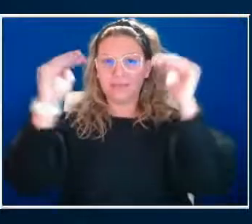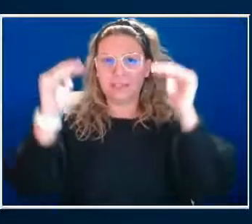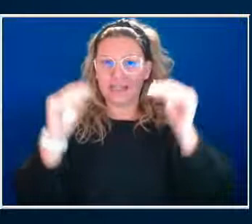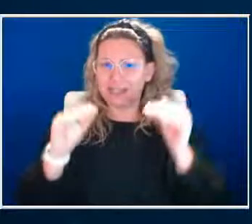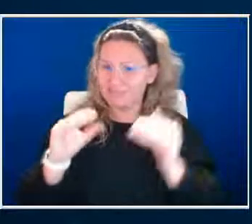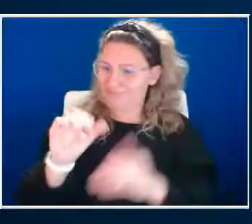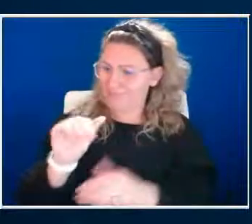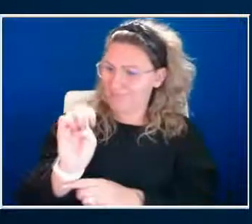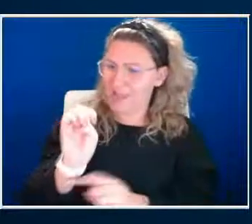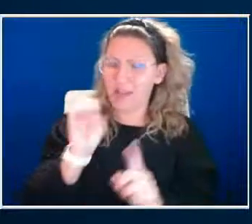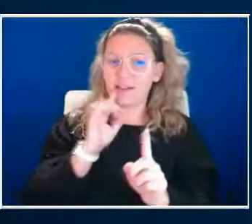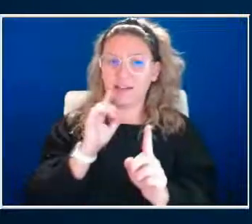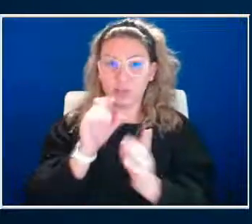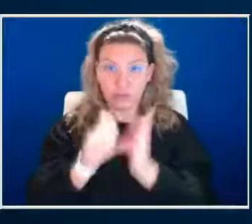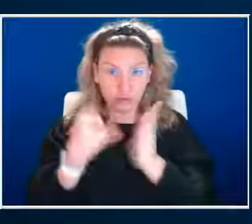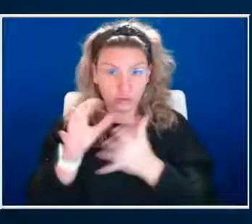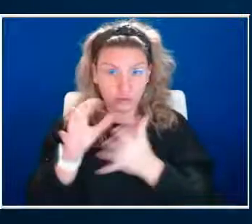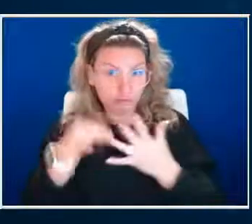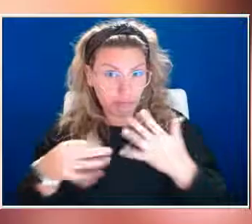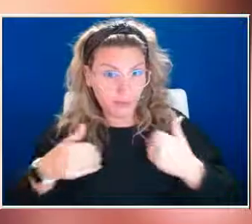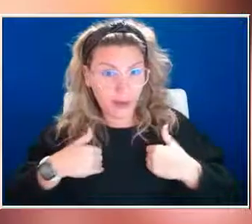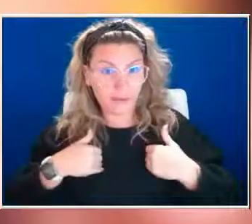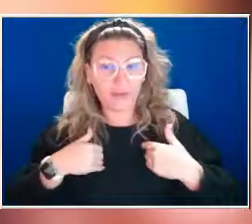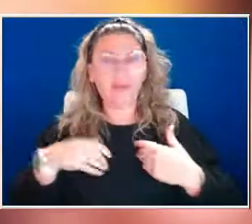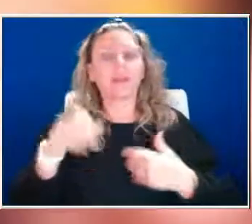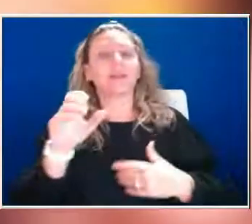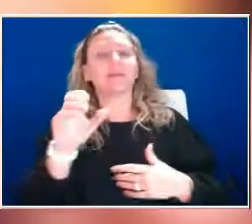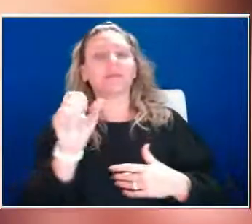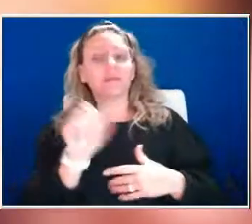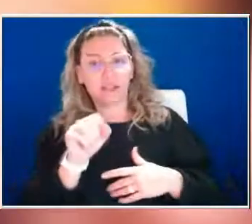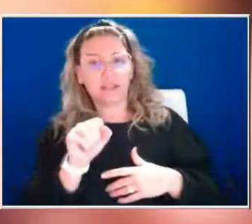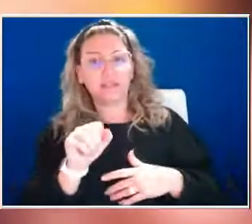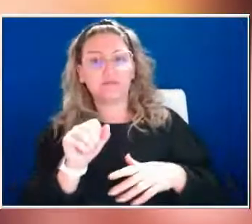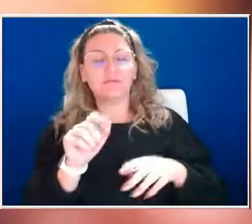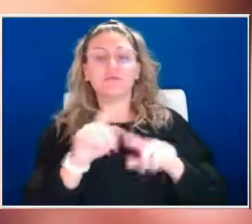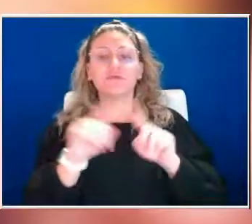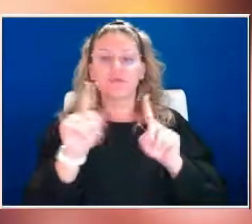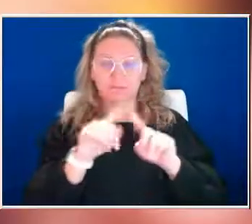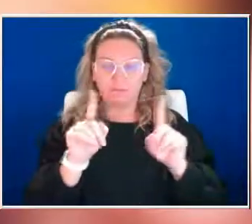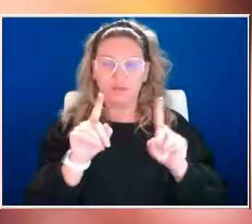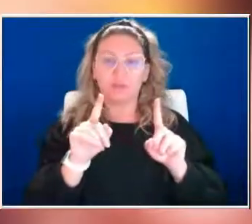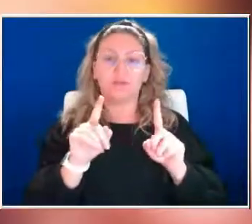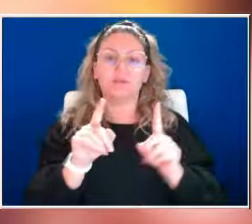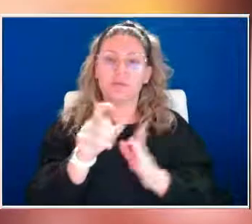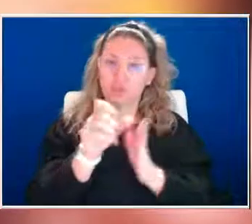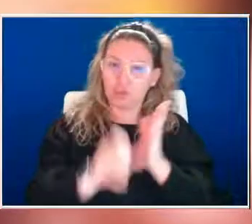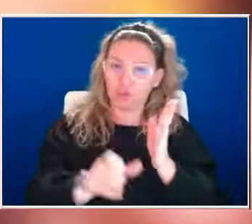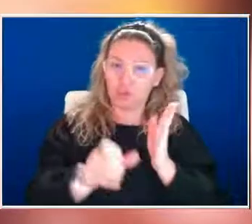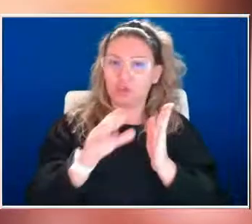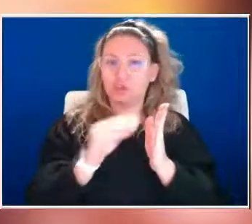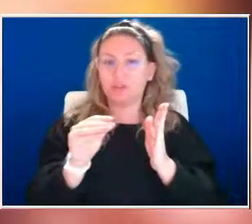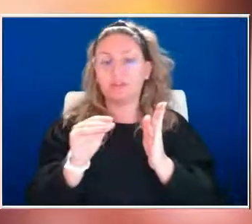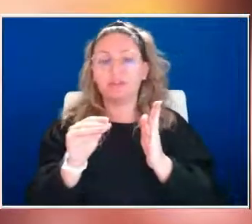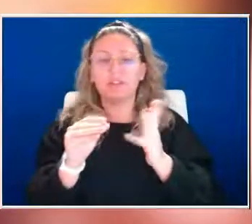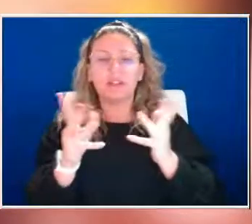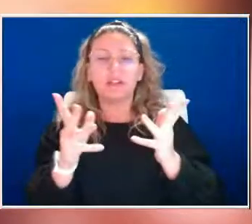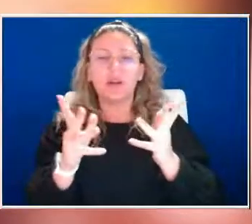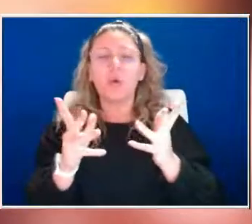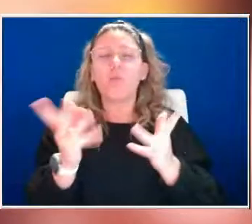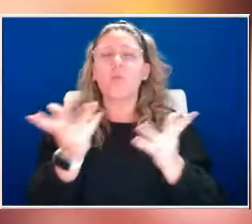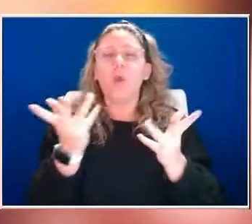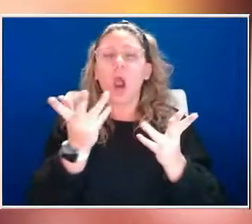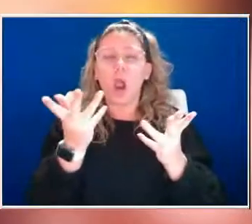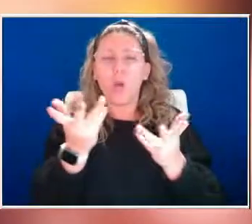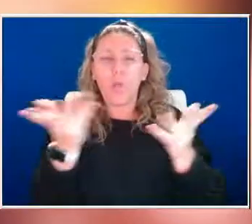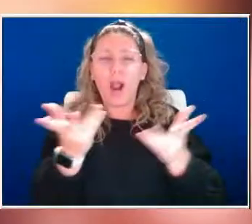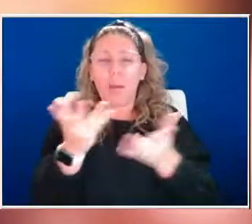for them? Yes, there certainly are different surgeries tailored to different stages of where you are in lymphedema. If